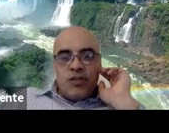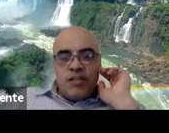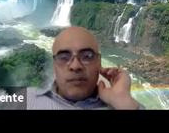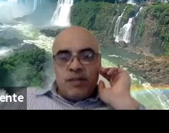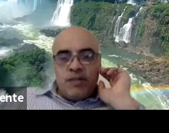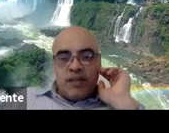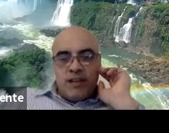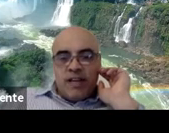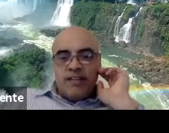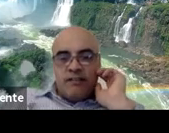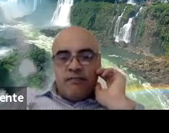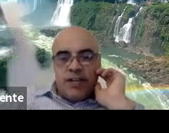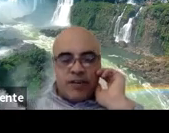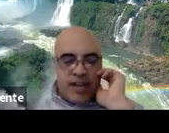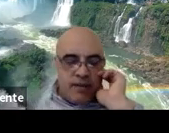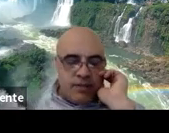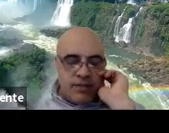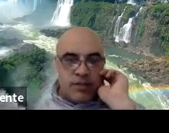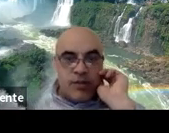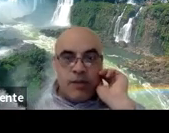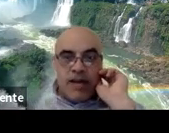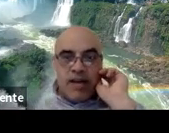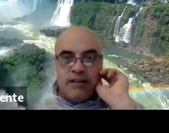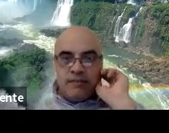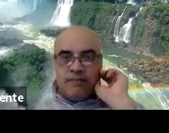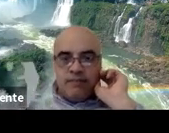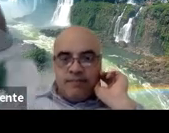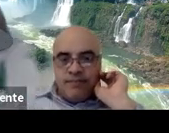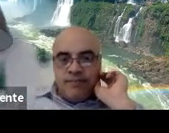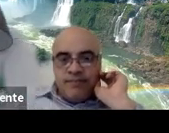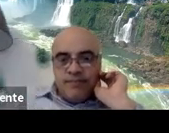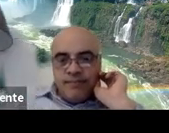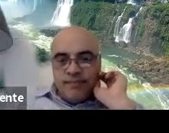show you this about the idea of video games? Is it good or bad?